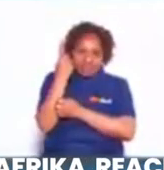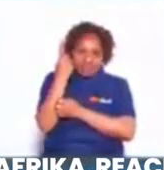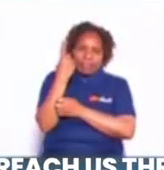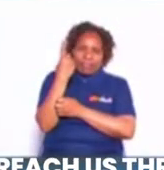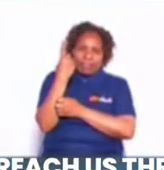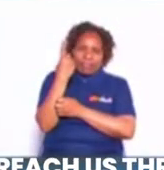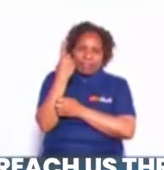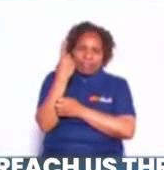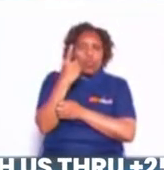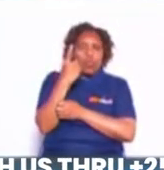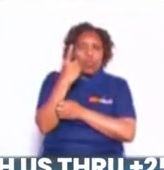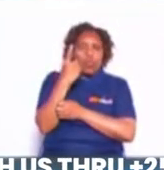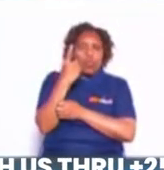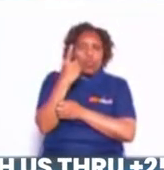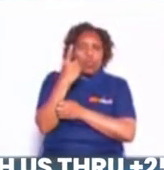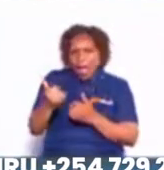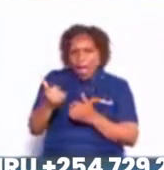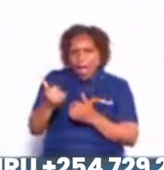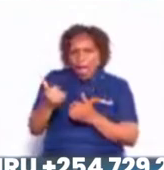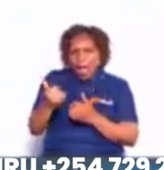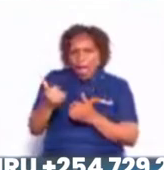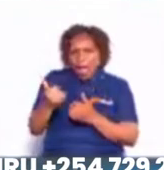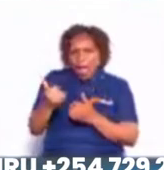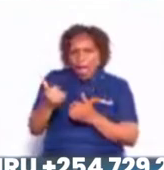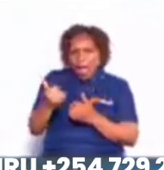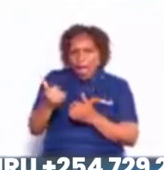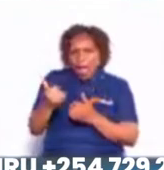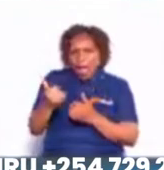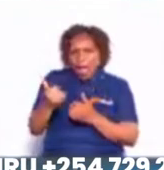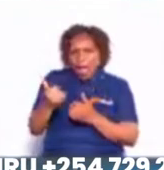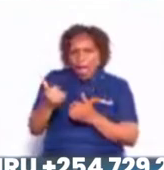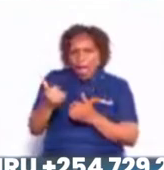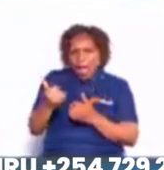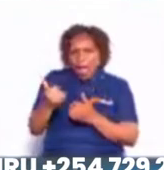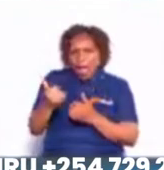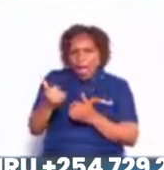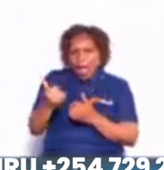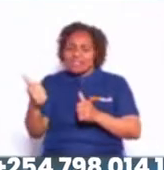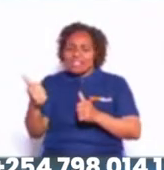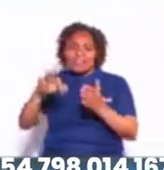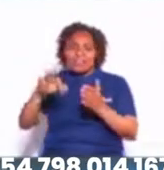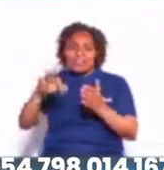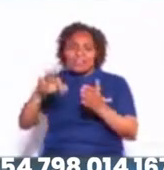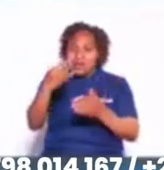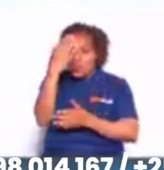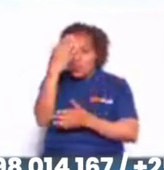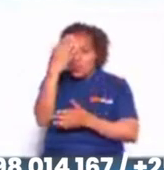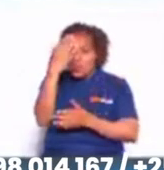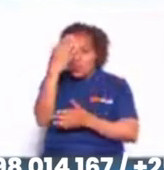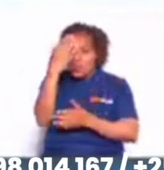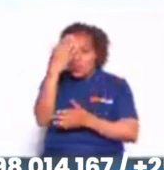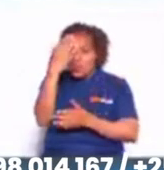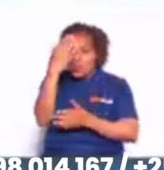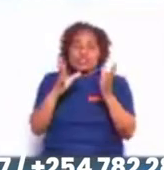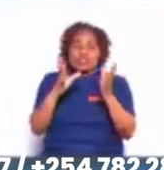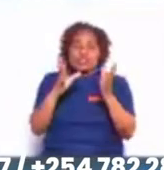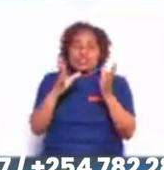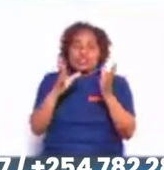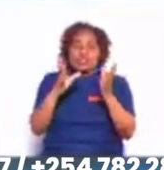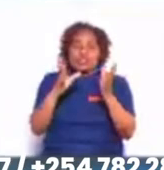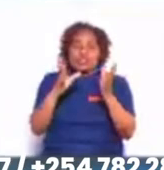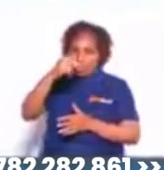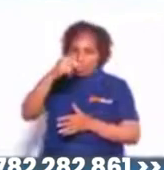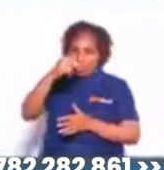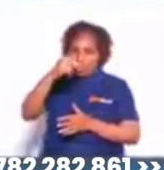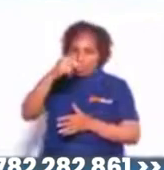Why some couples succeed and others fail? Dr. John Gottman and his team,